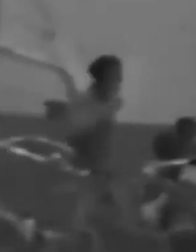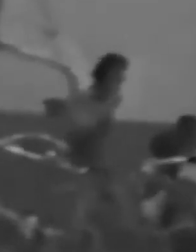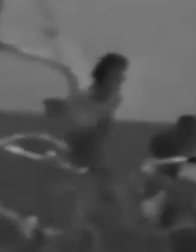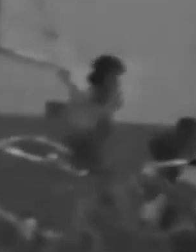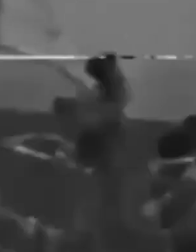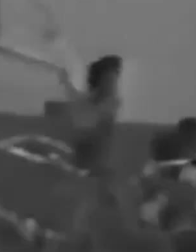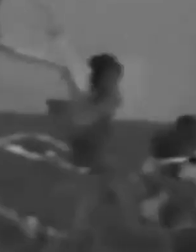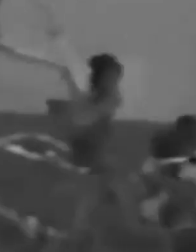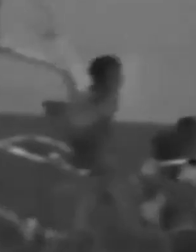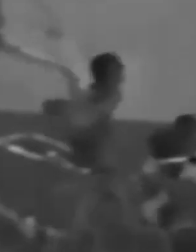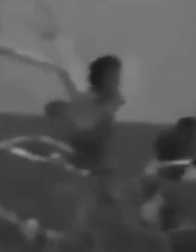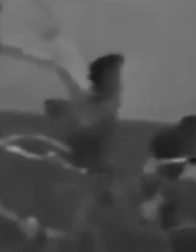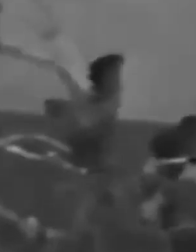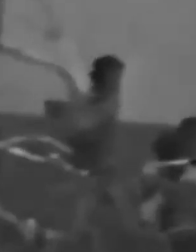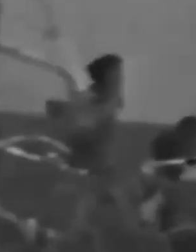a time.